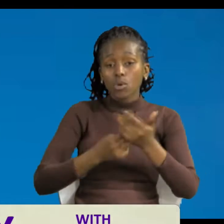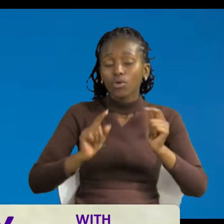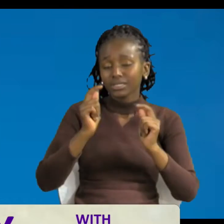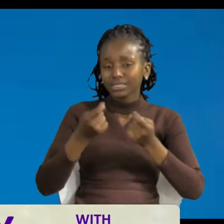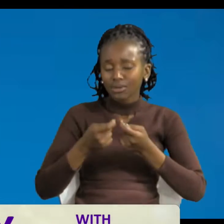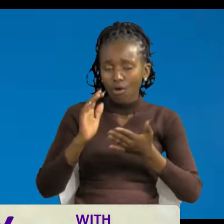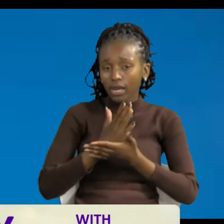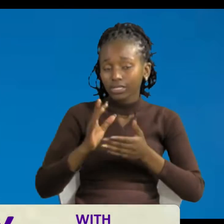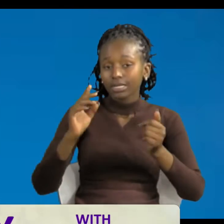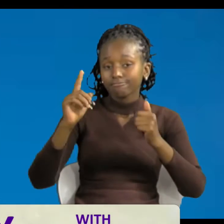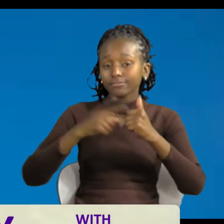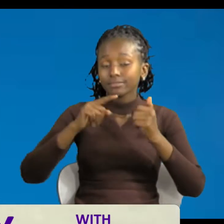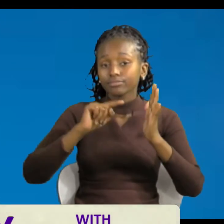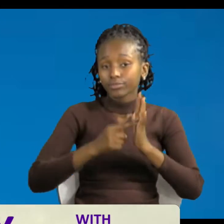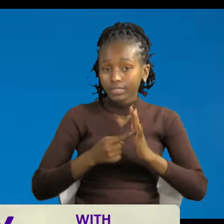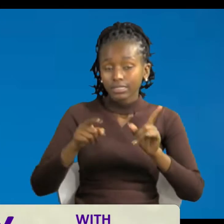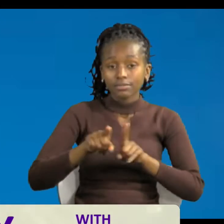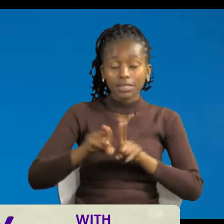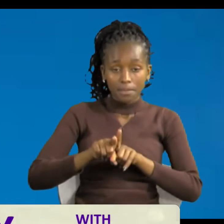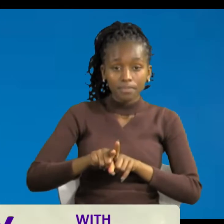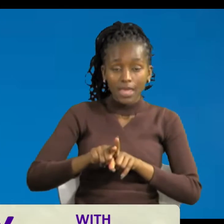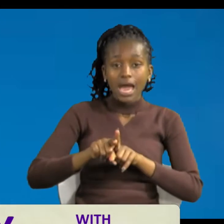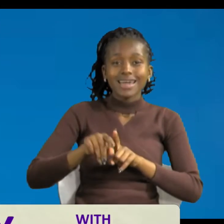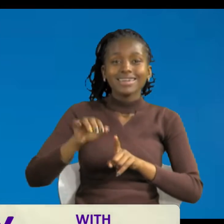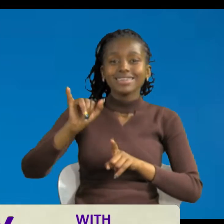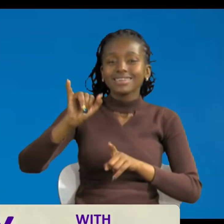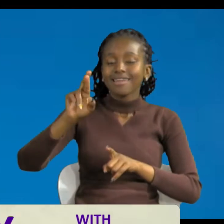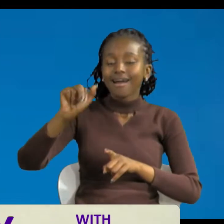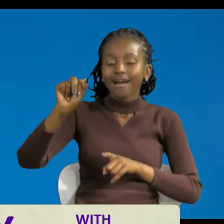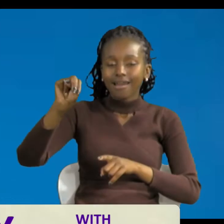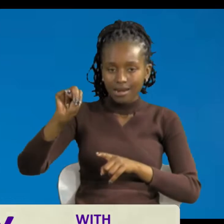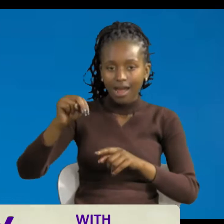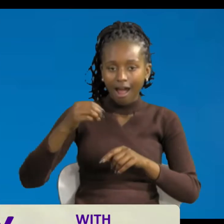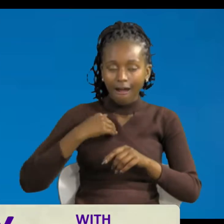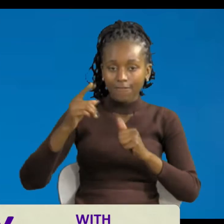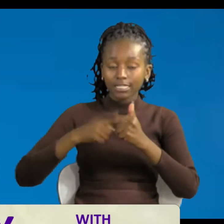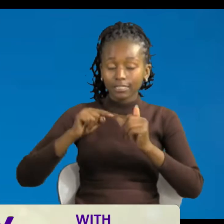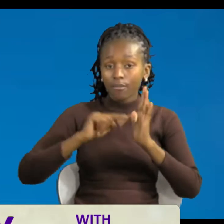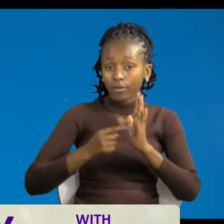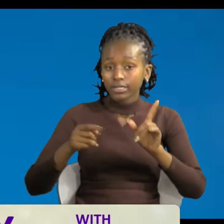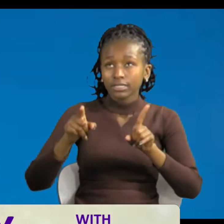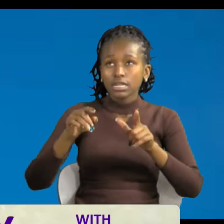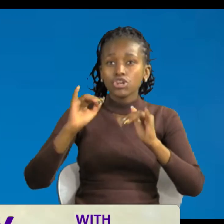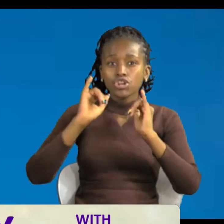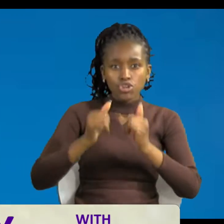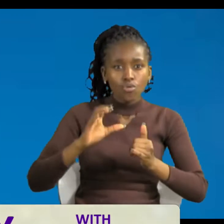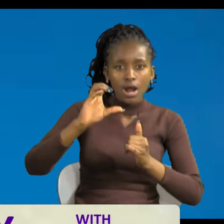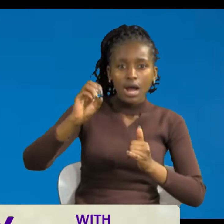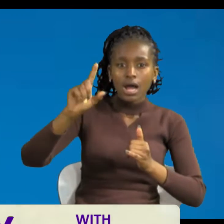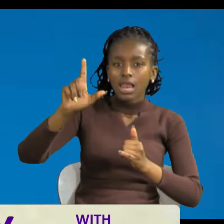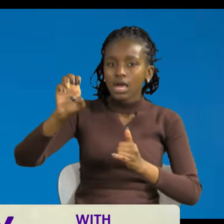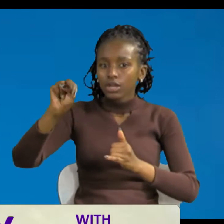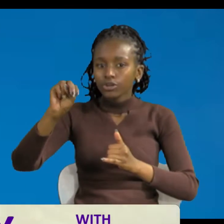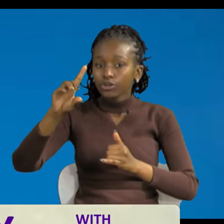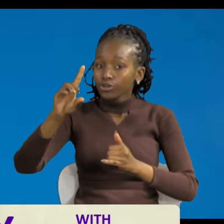are sharing 6 points, with Iran also tying with 6 points. But then again, the likes of New Caledonia are